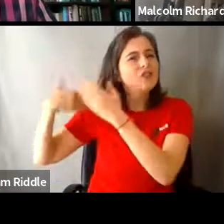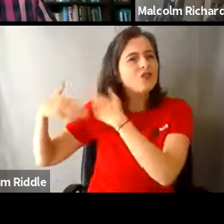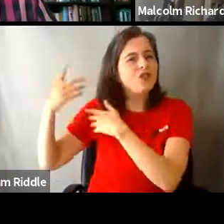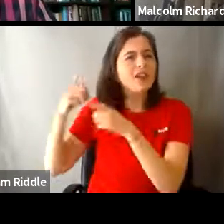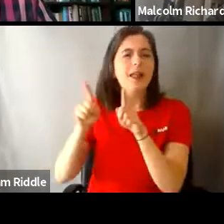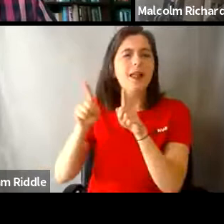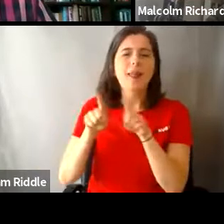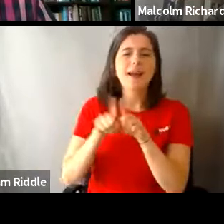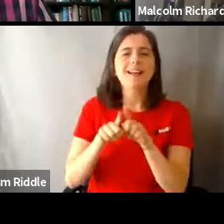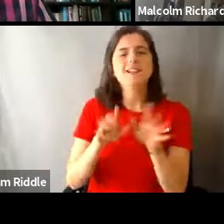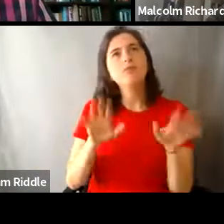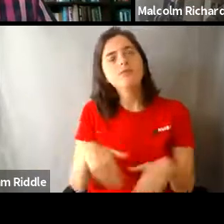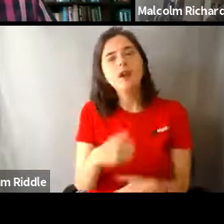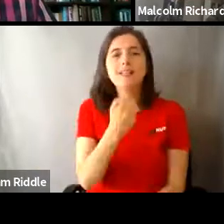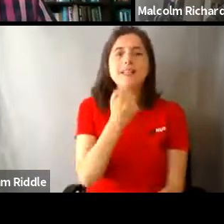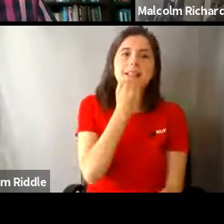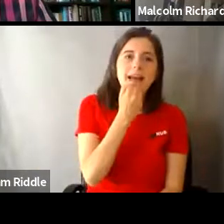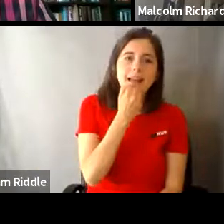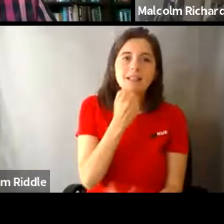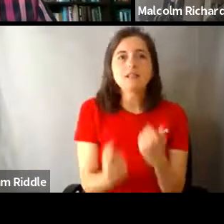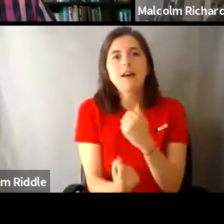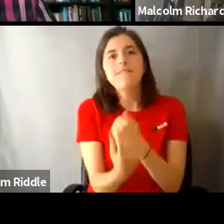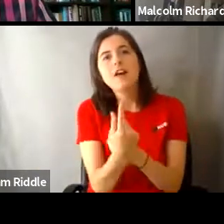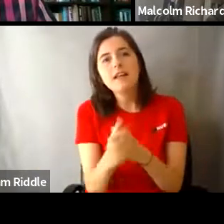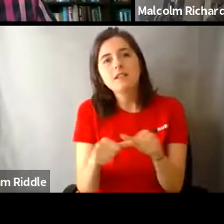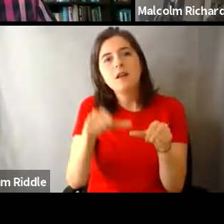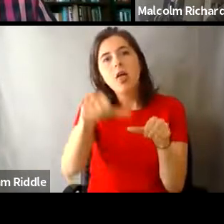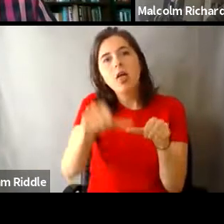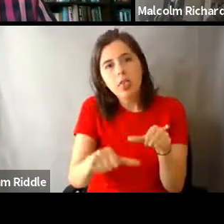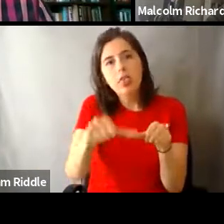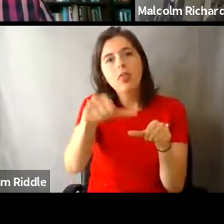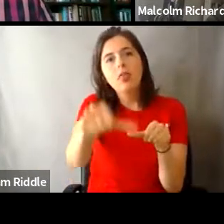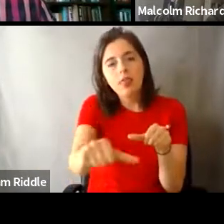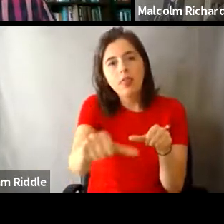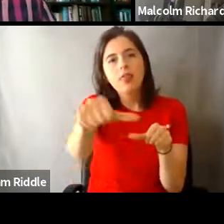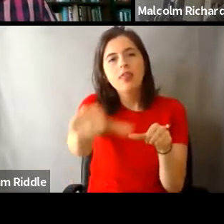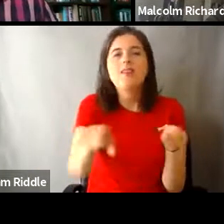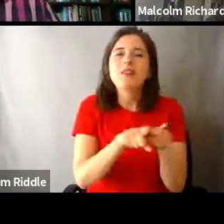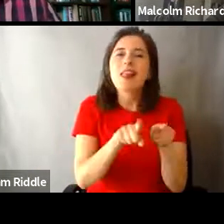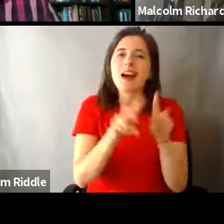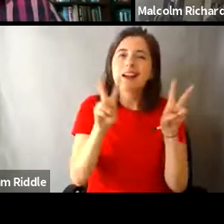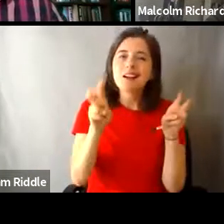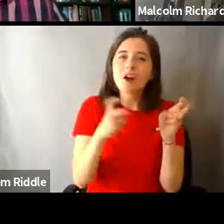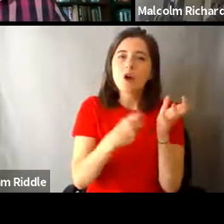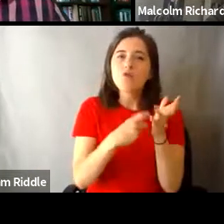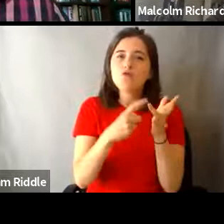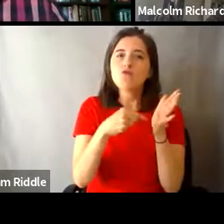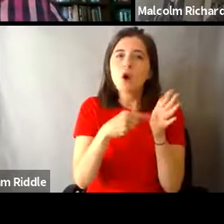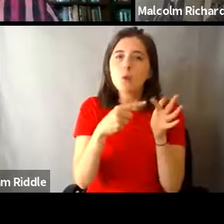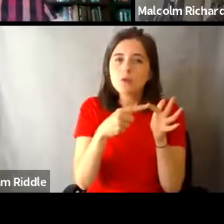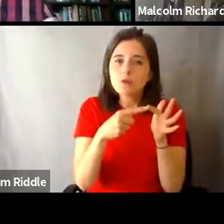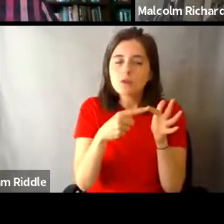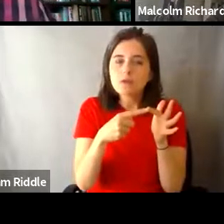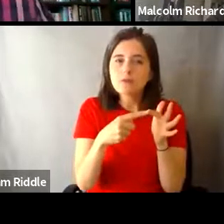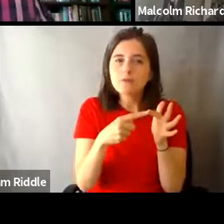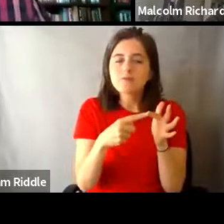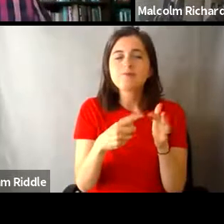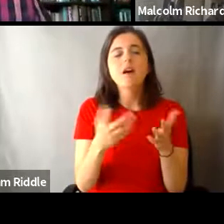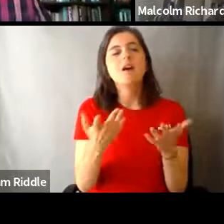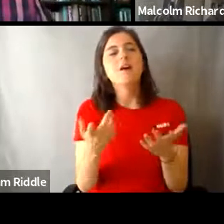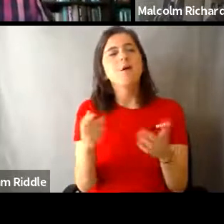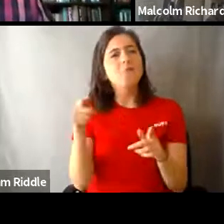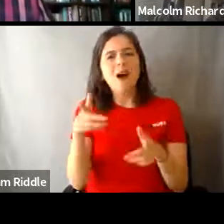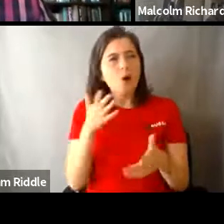of dates and events and in that sort of way. And they wanted to understand